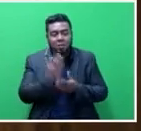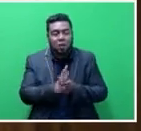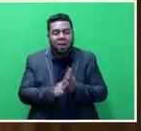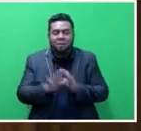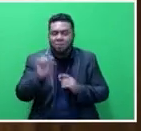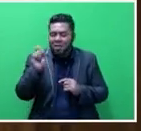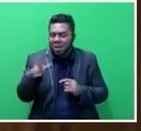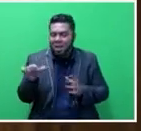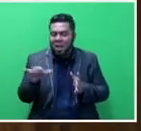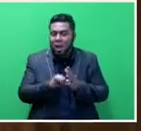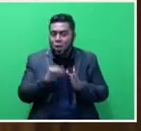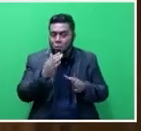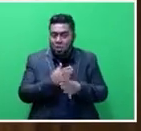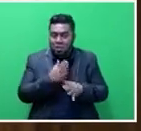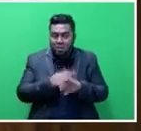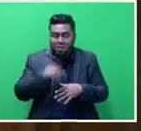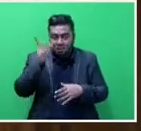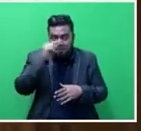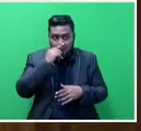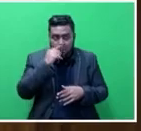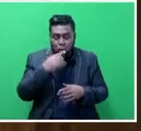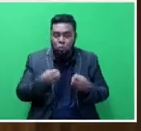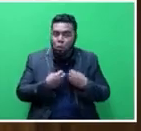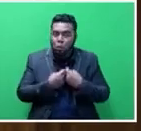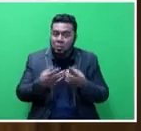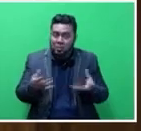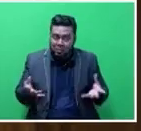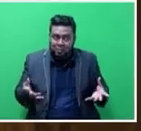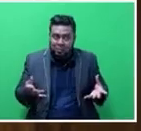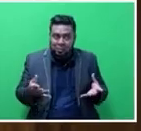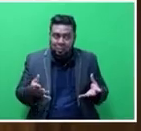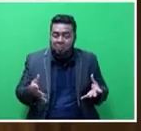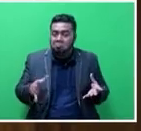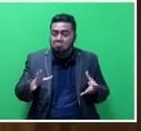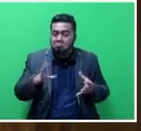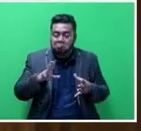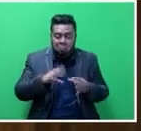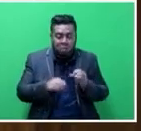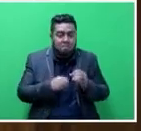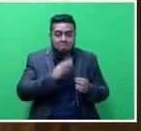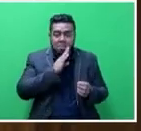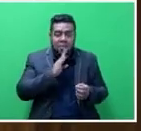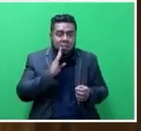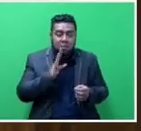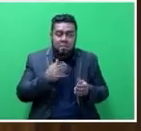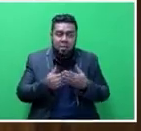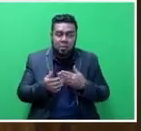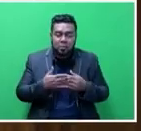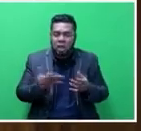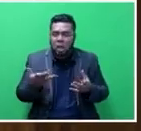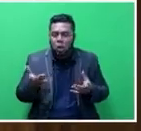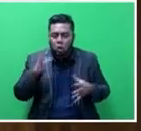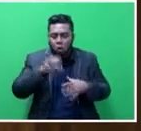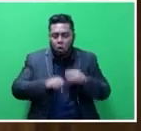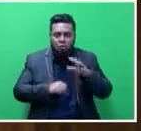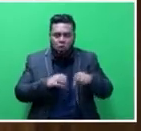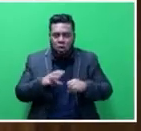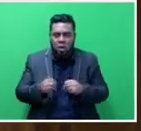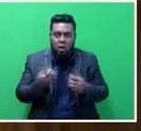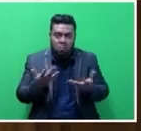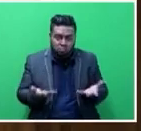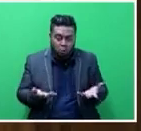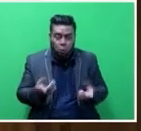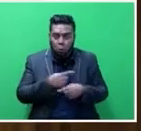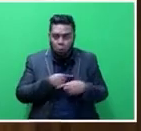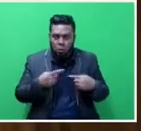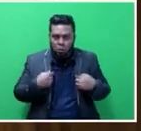everyday hard-working Fijians through wastage, pilferage, mismanagement, and corruption. We will